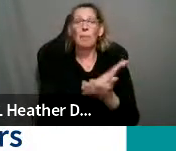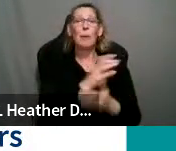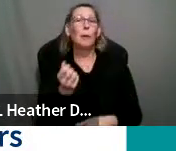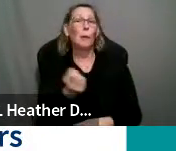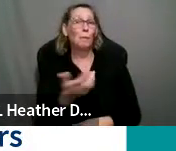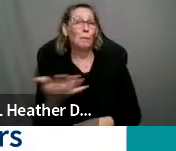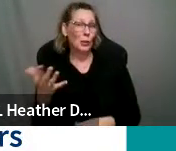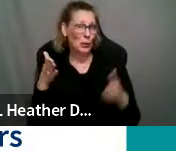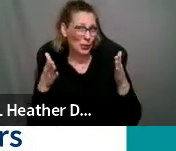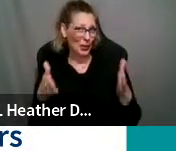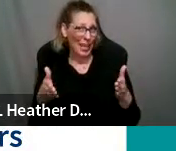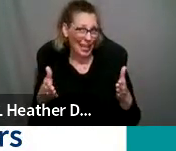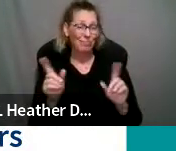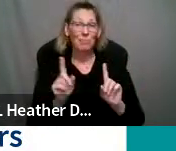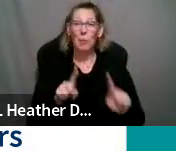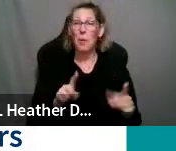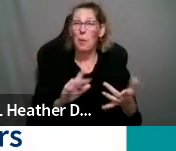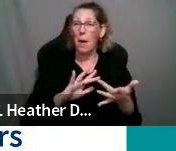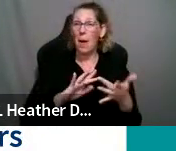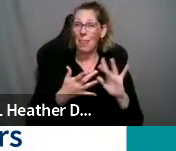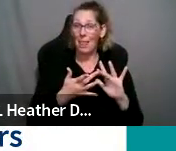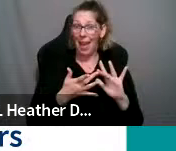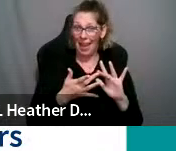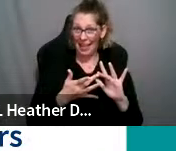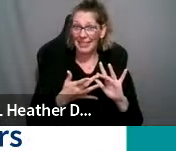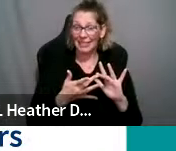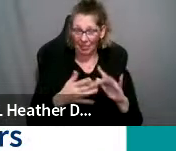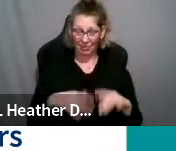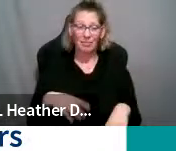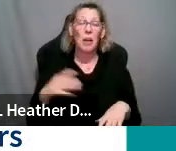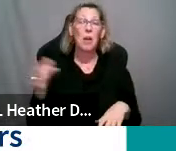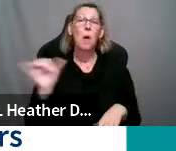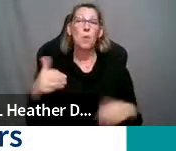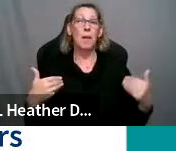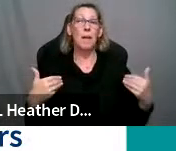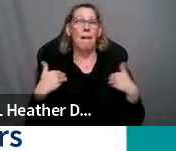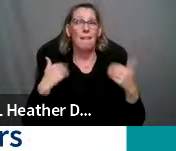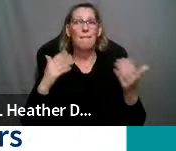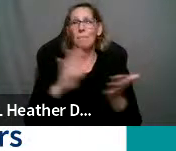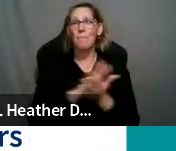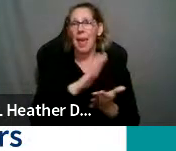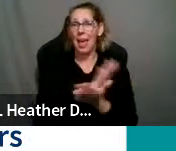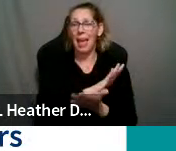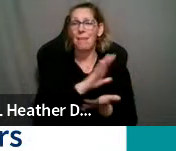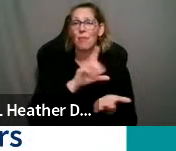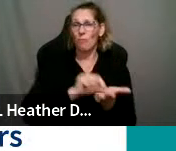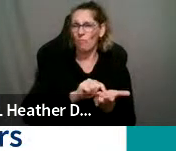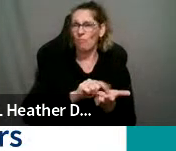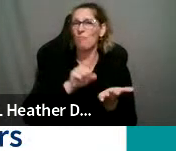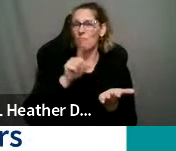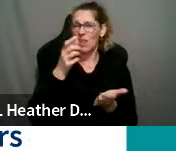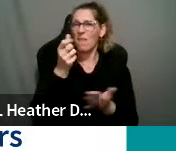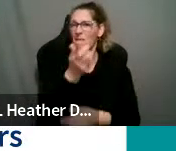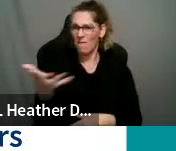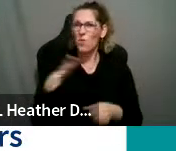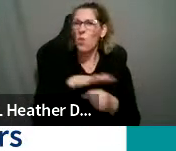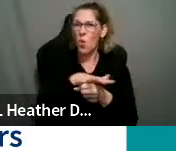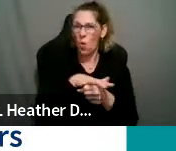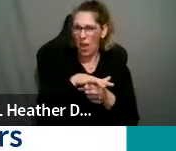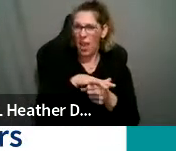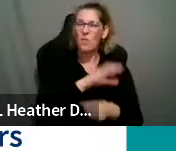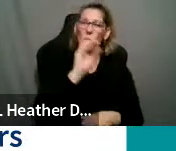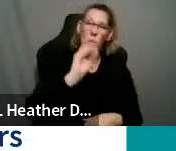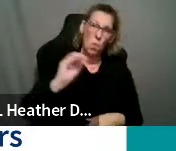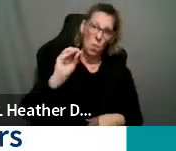go online and view it. We also have hard copies available at a few locations in Oregon and in